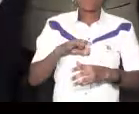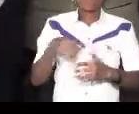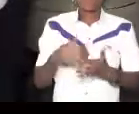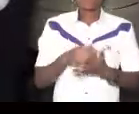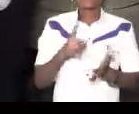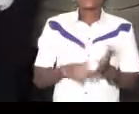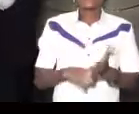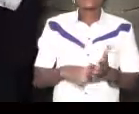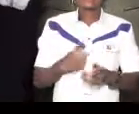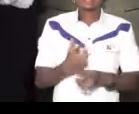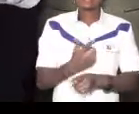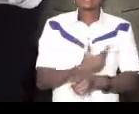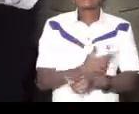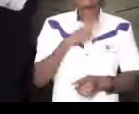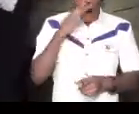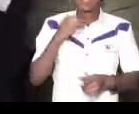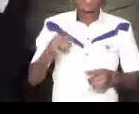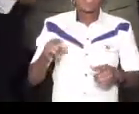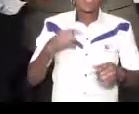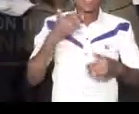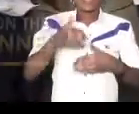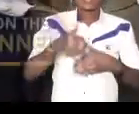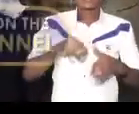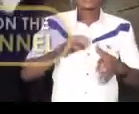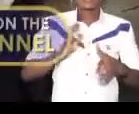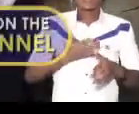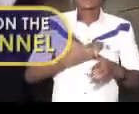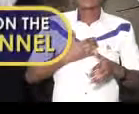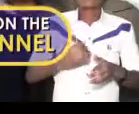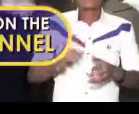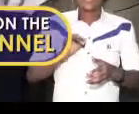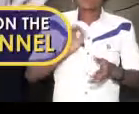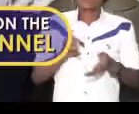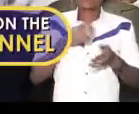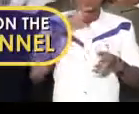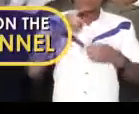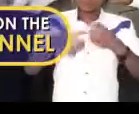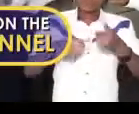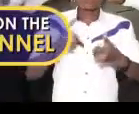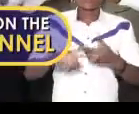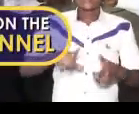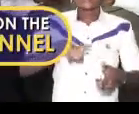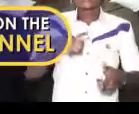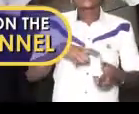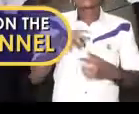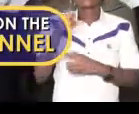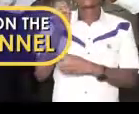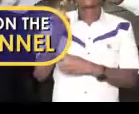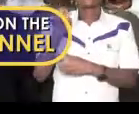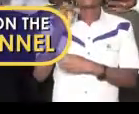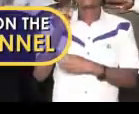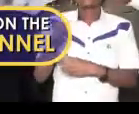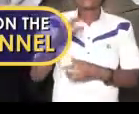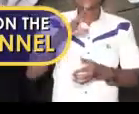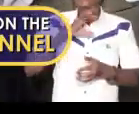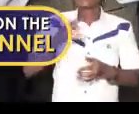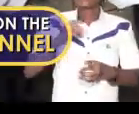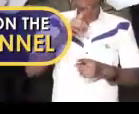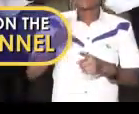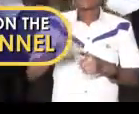these lessons are on LASUBEB YouTube channel for you to watch. Subscribe to LASUBEB YouTube channel to